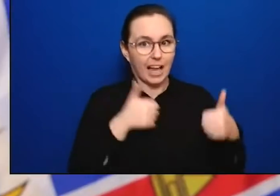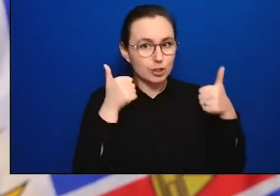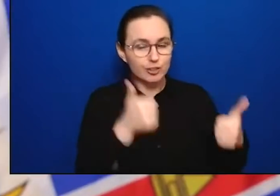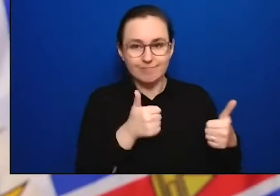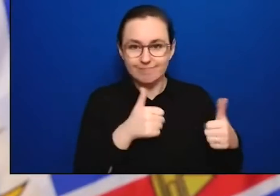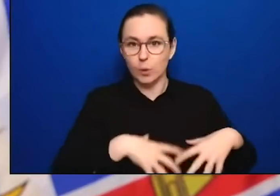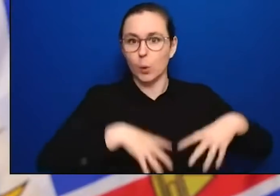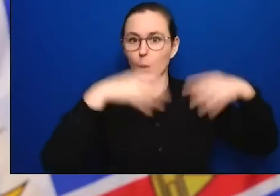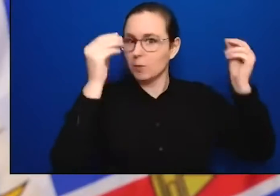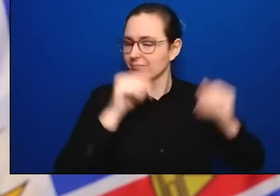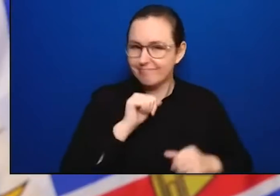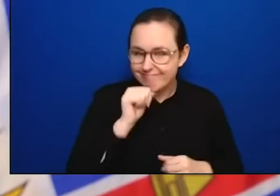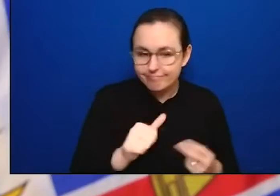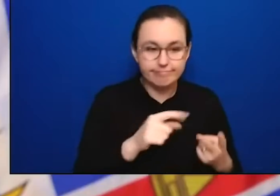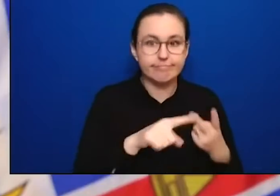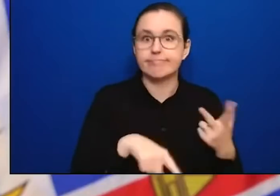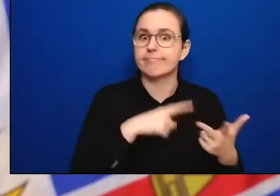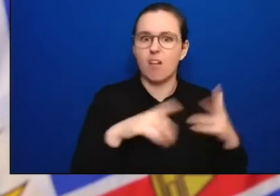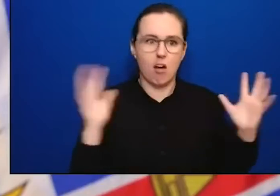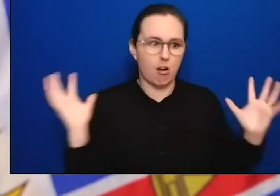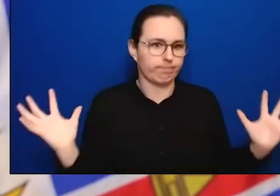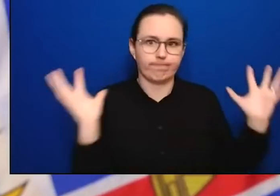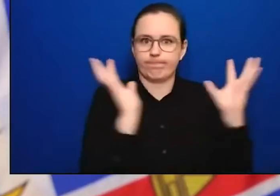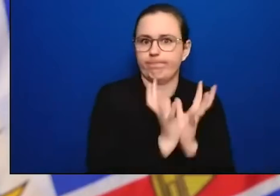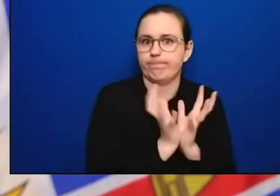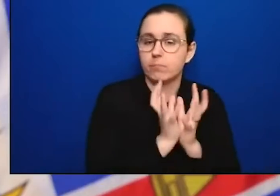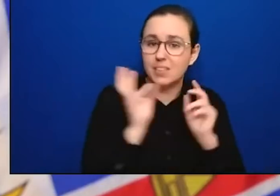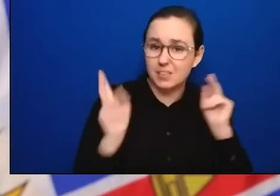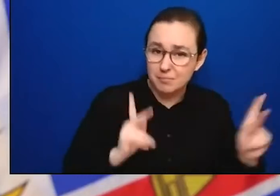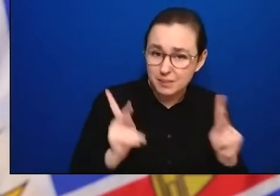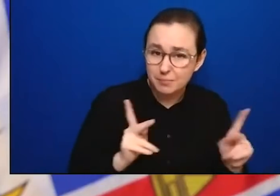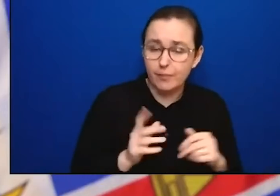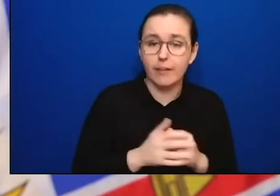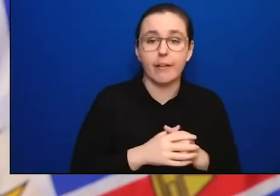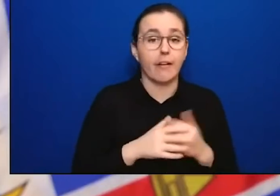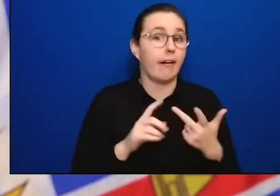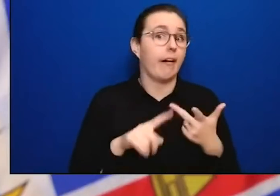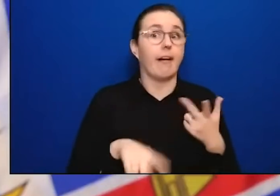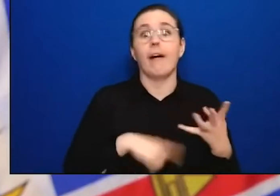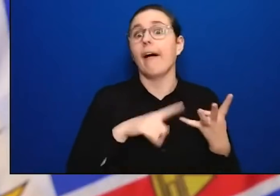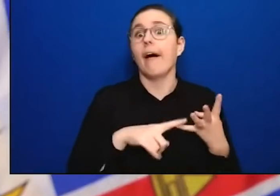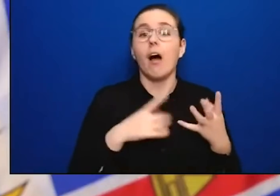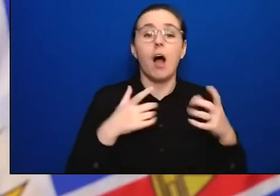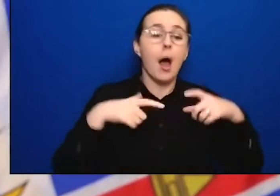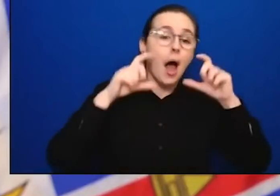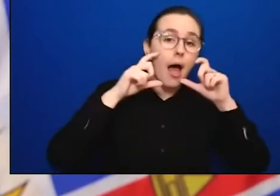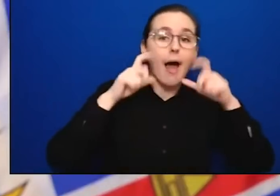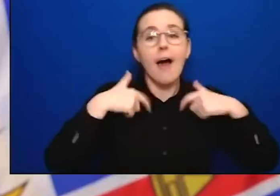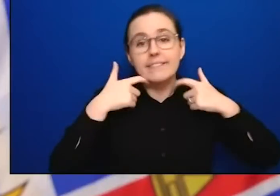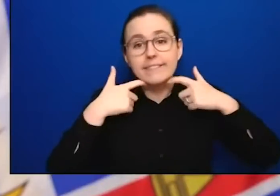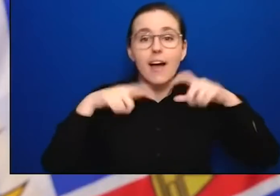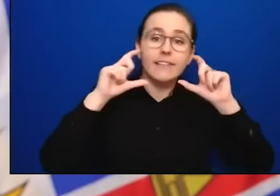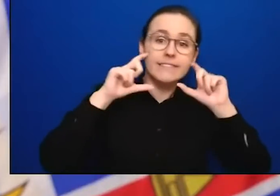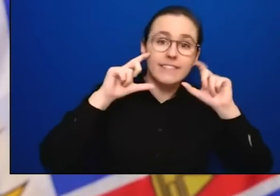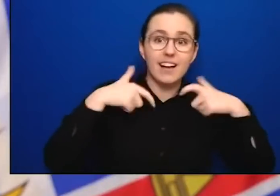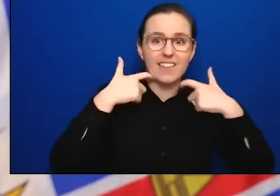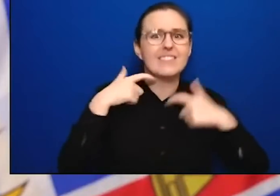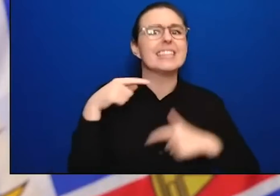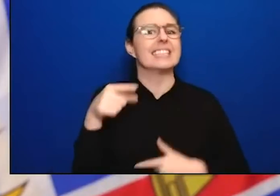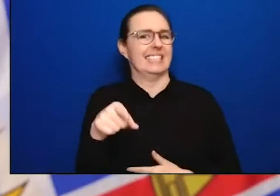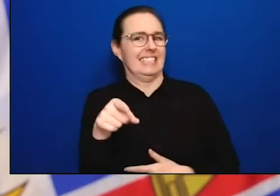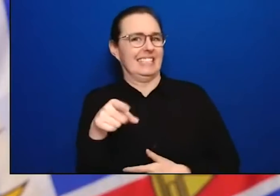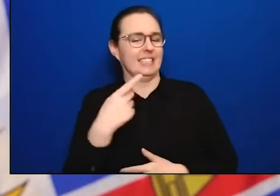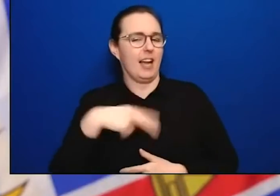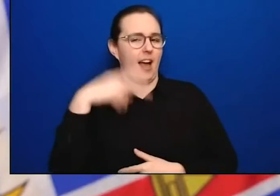It's indoor spaces with poor ventilation, less space, where people are not